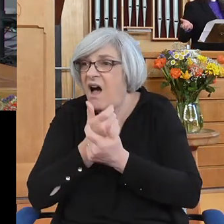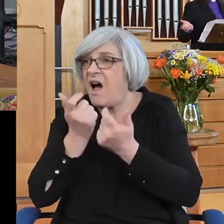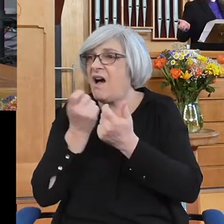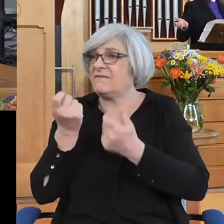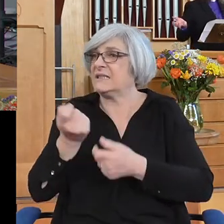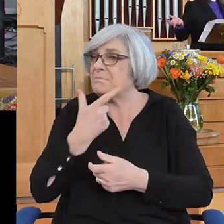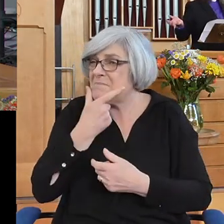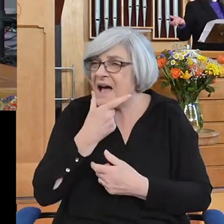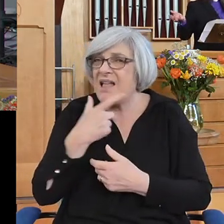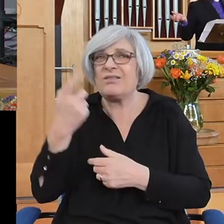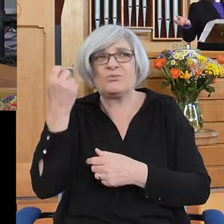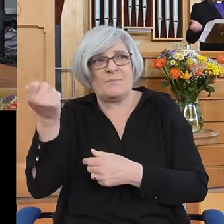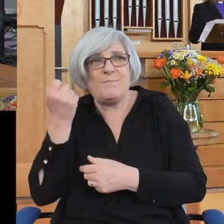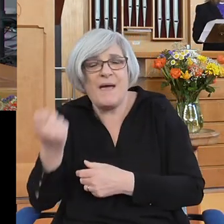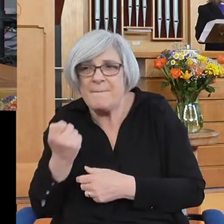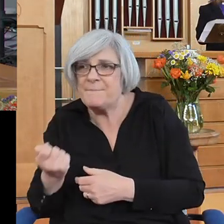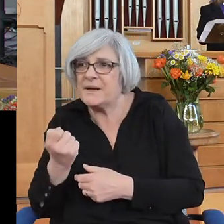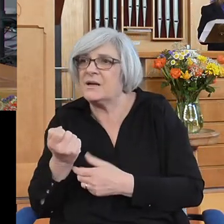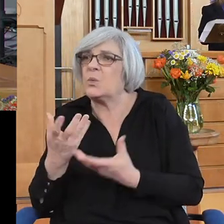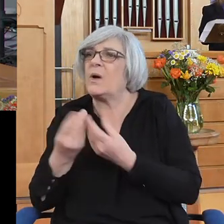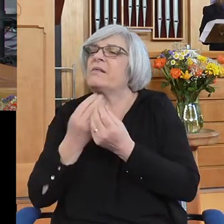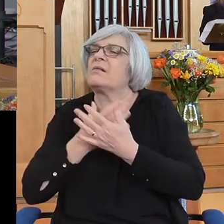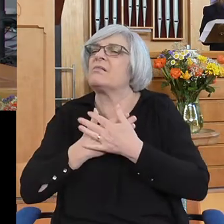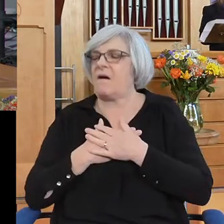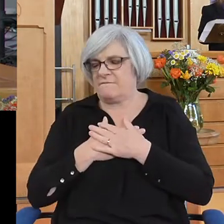maybe remember with love.